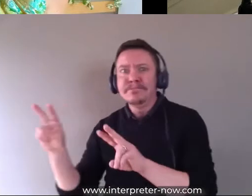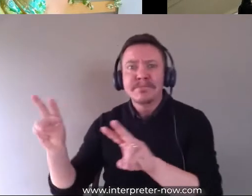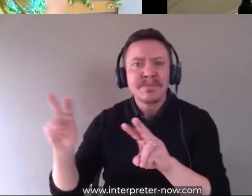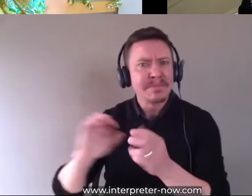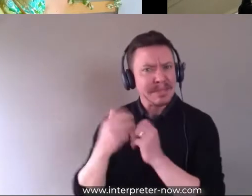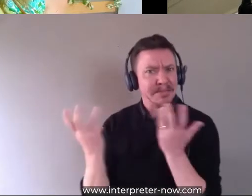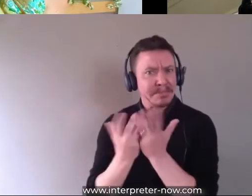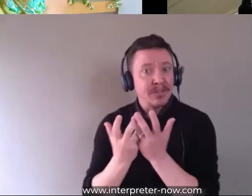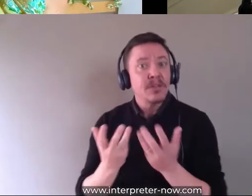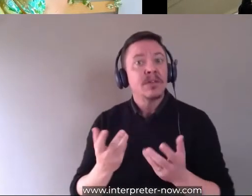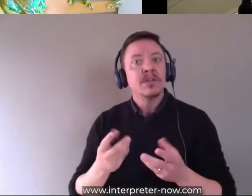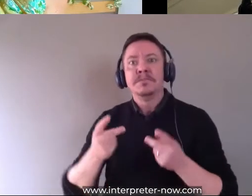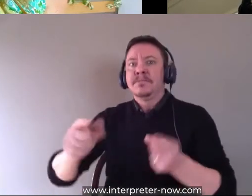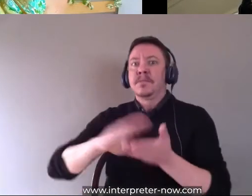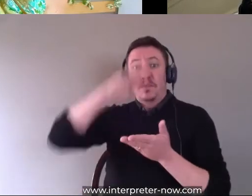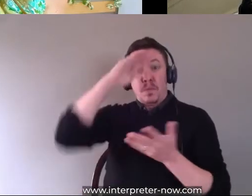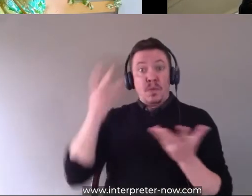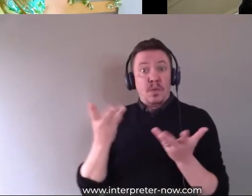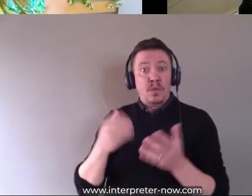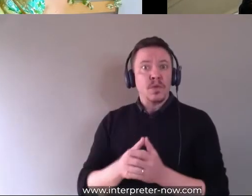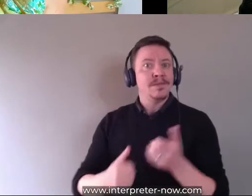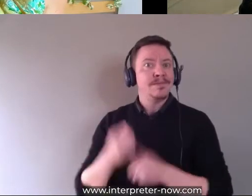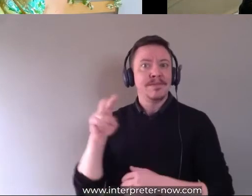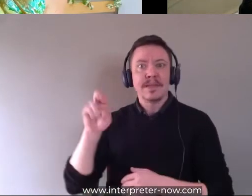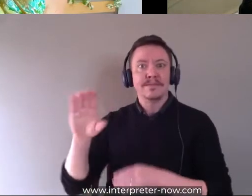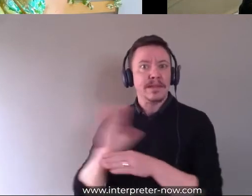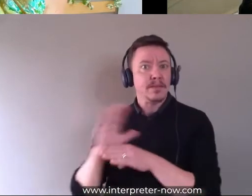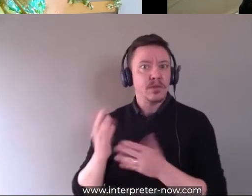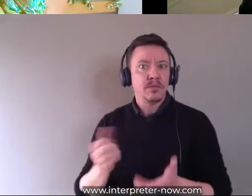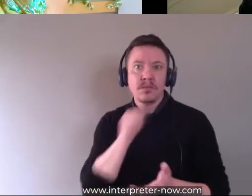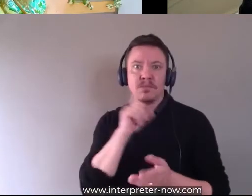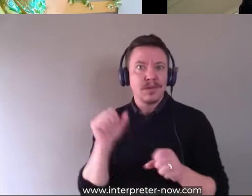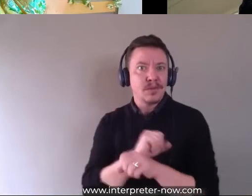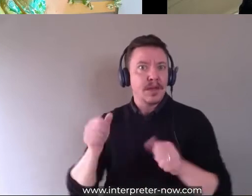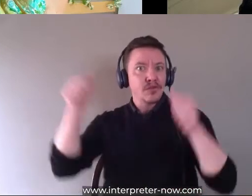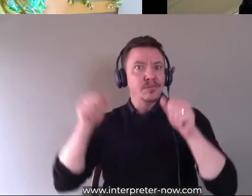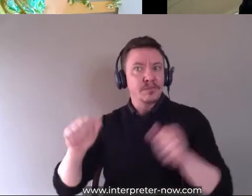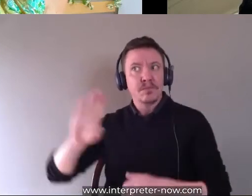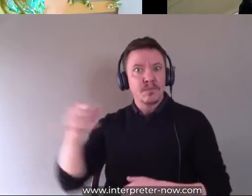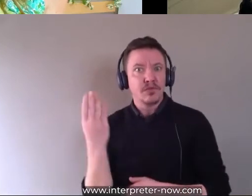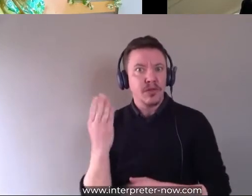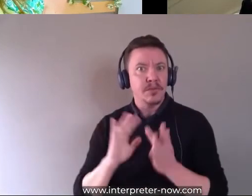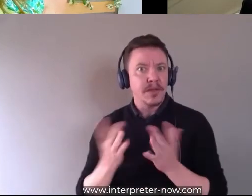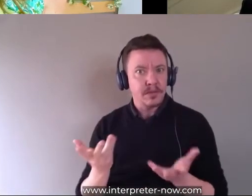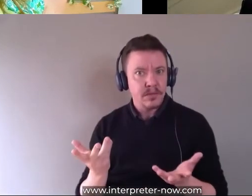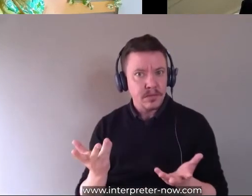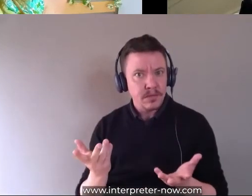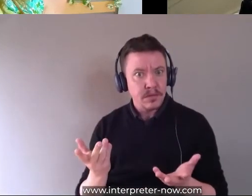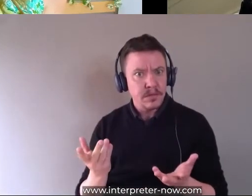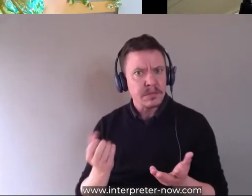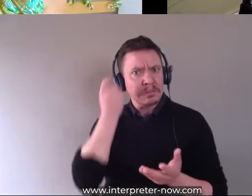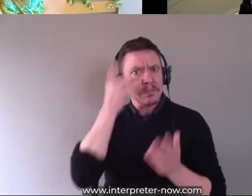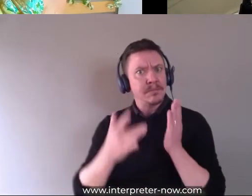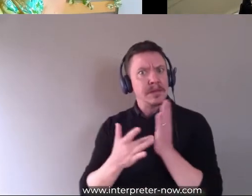What I quickly learned is that the majority of VC firms don't actually post their jobs online. Coming from tech, you know,